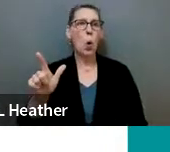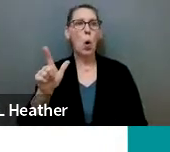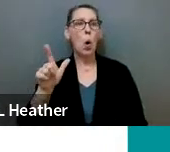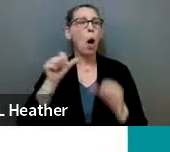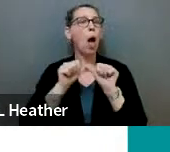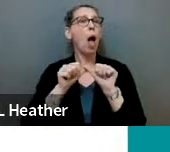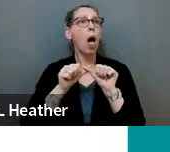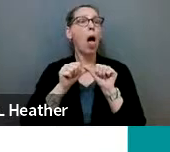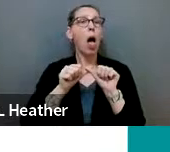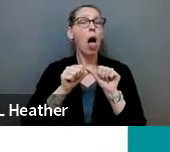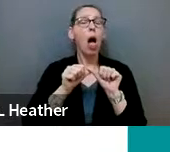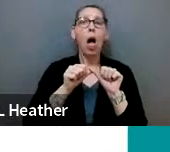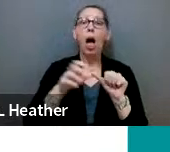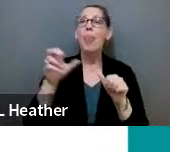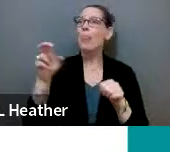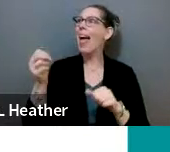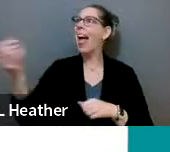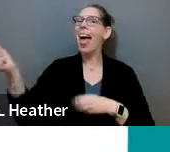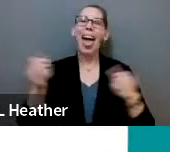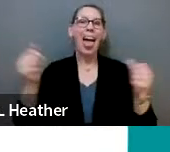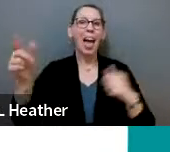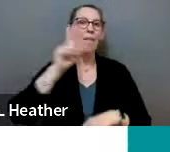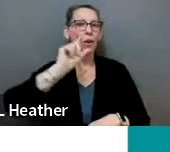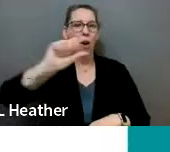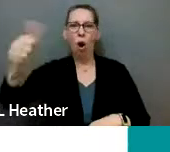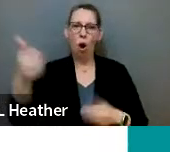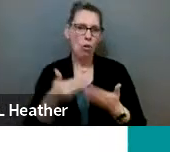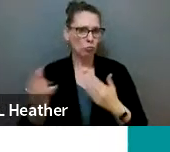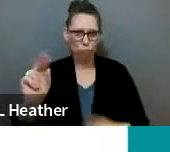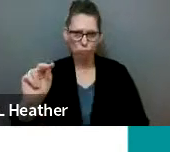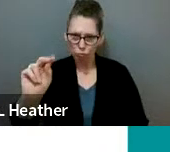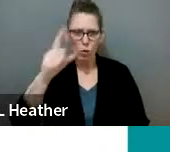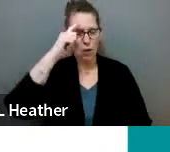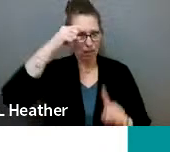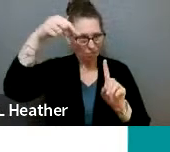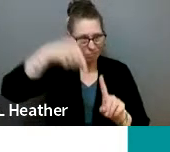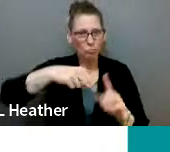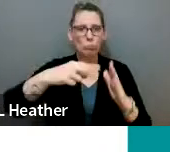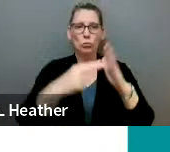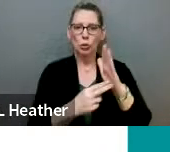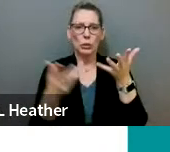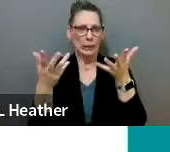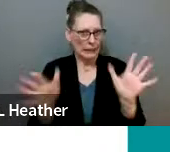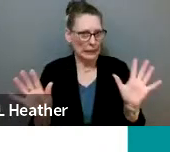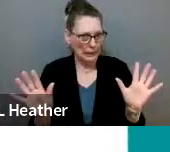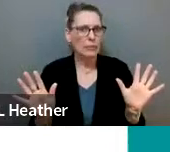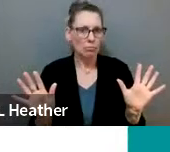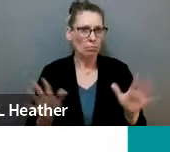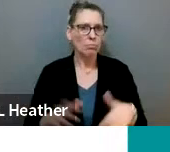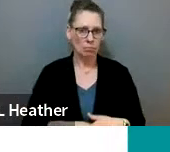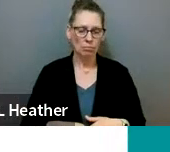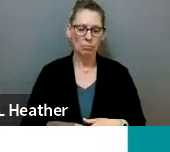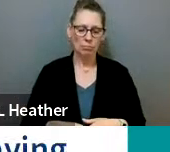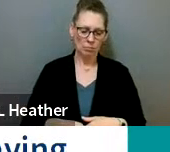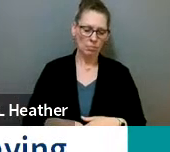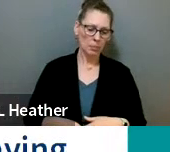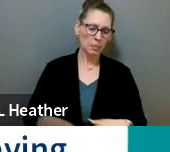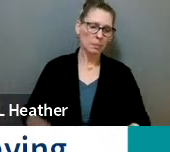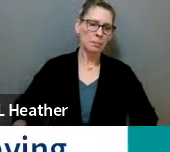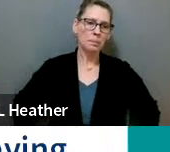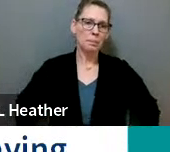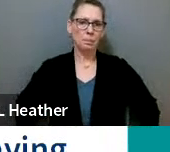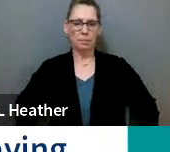funds other regional projects. It will be implemented just to fund the bridge. Next slide, please.